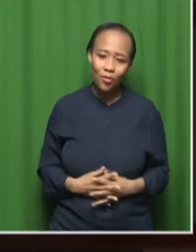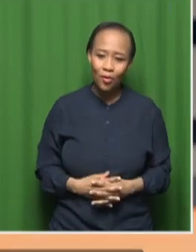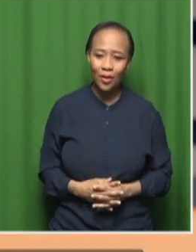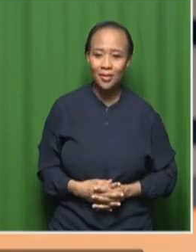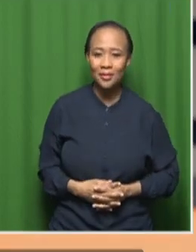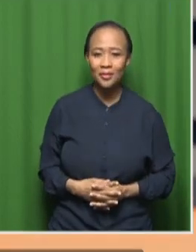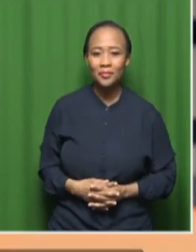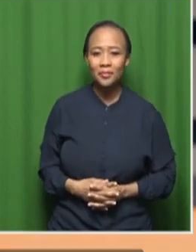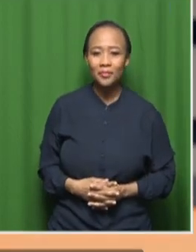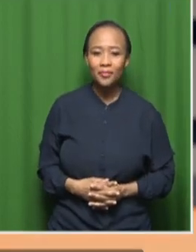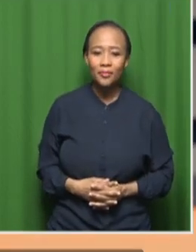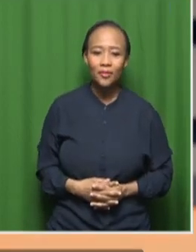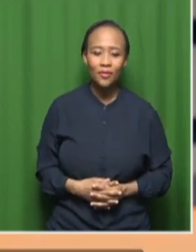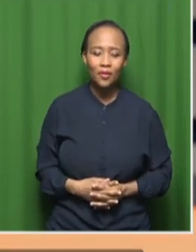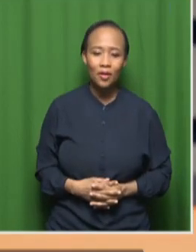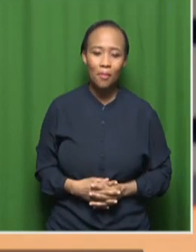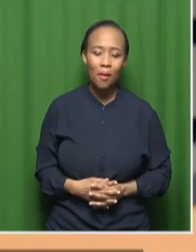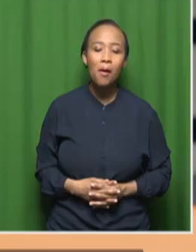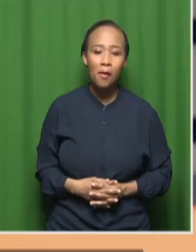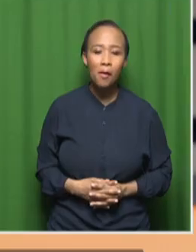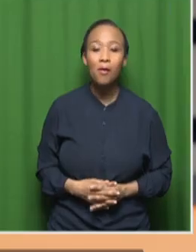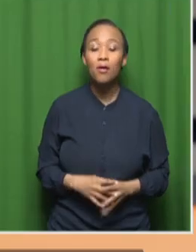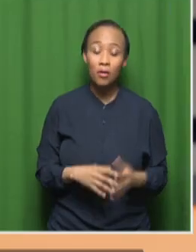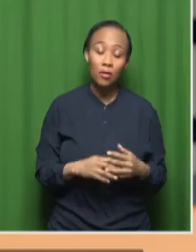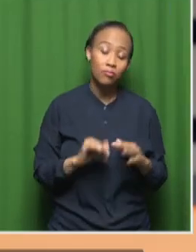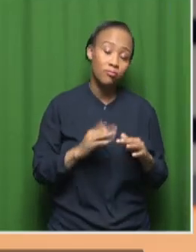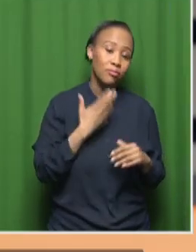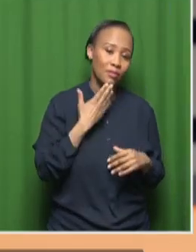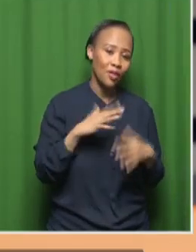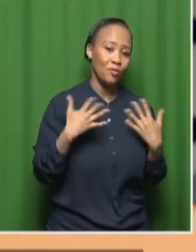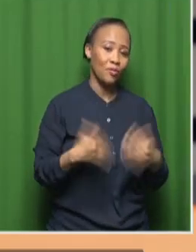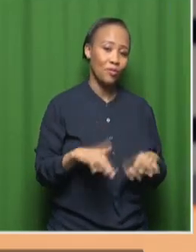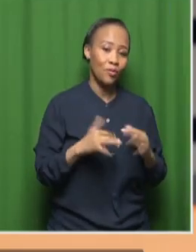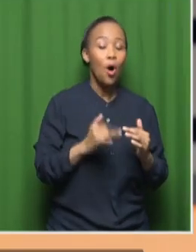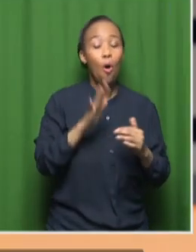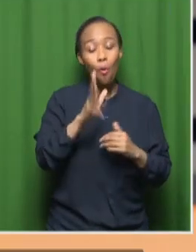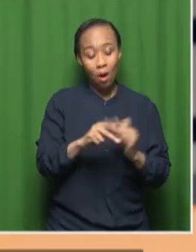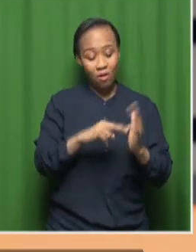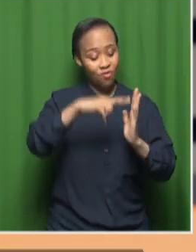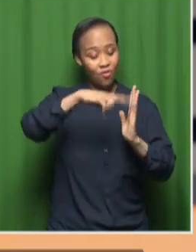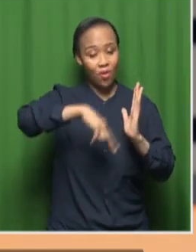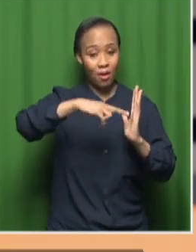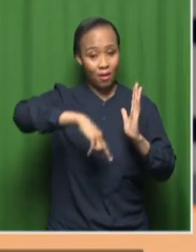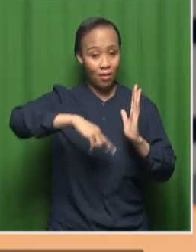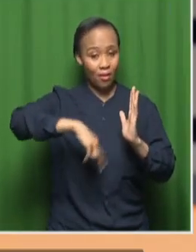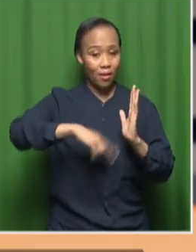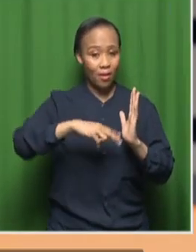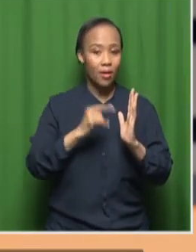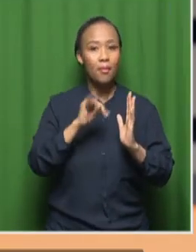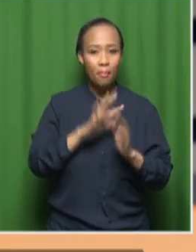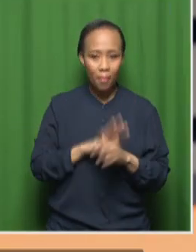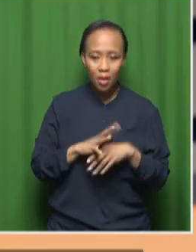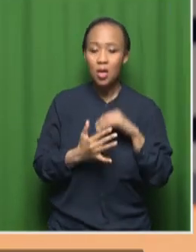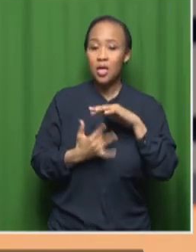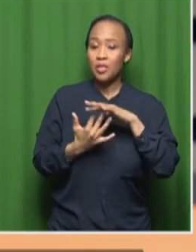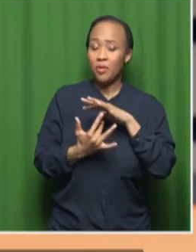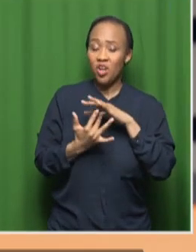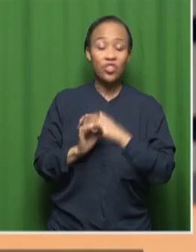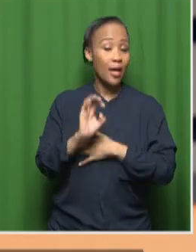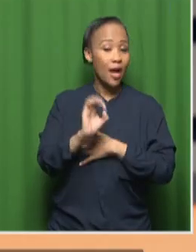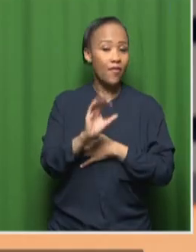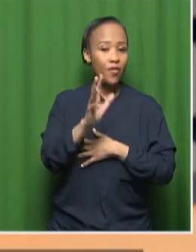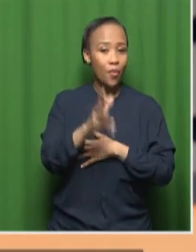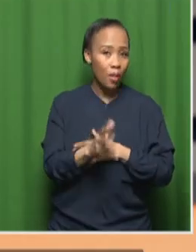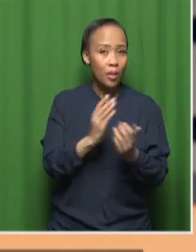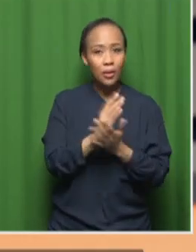Abongile, lovely chatting to you, man. And this is such a brilliant read. And I know that whosoever will read it will draw so much inspiration. And they'll see themselves